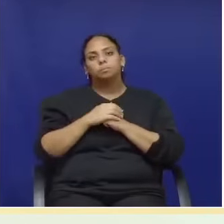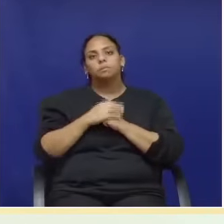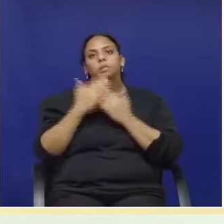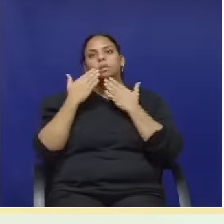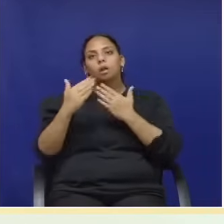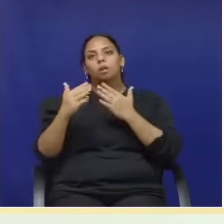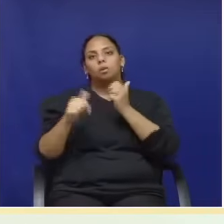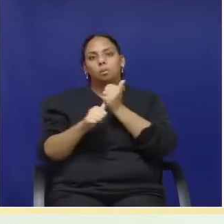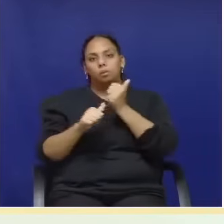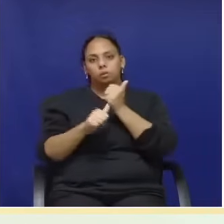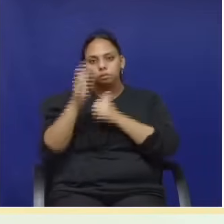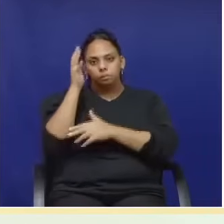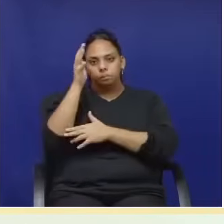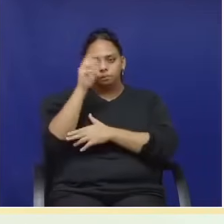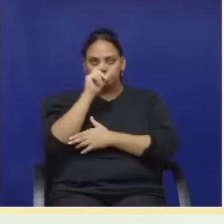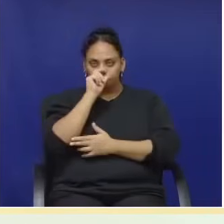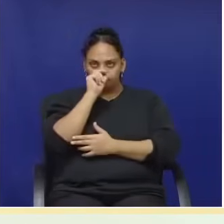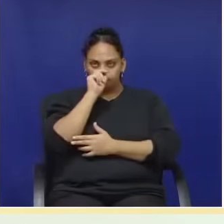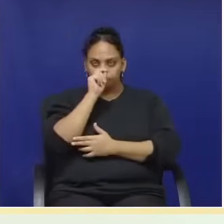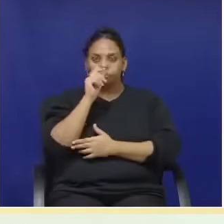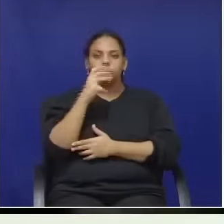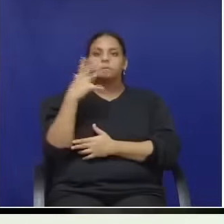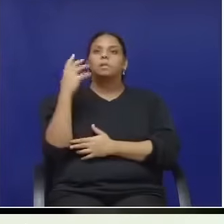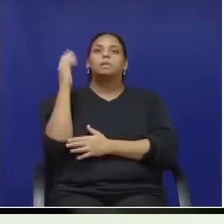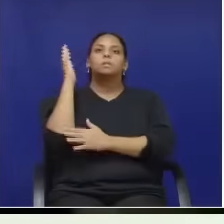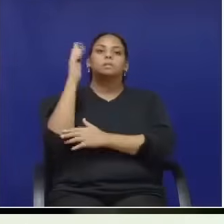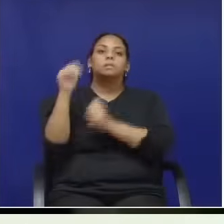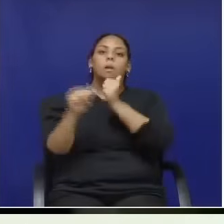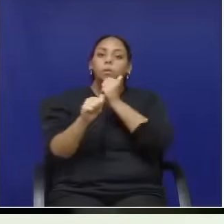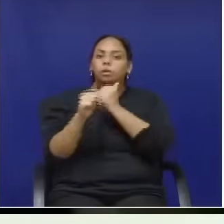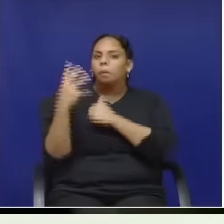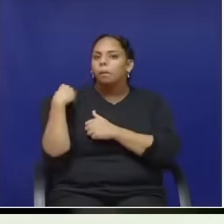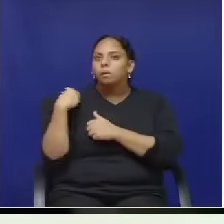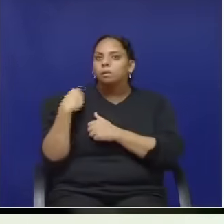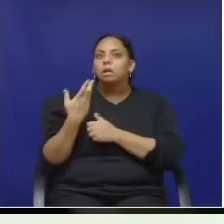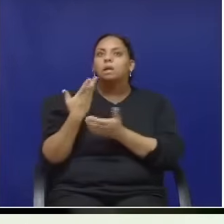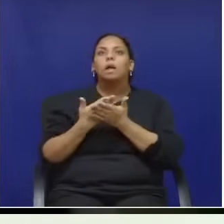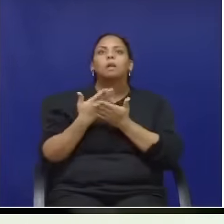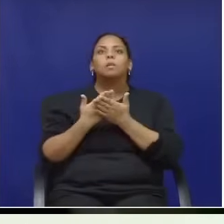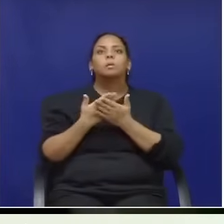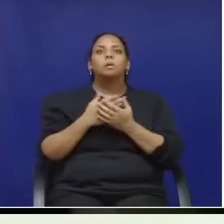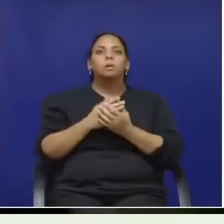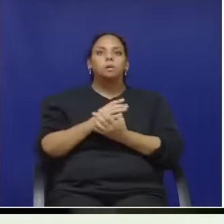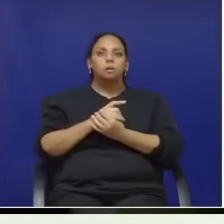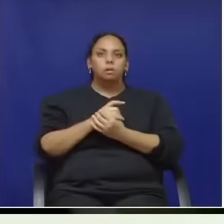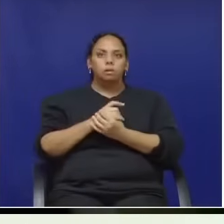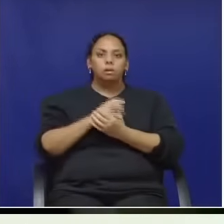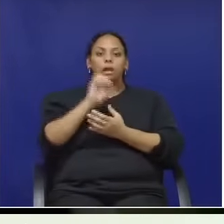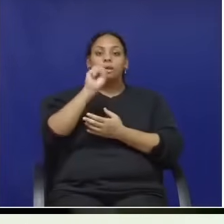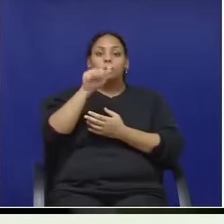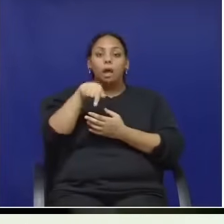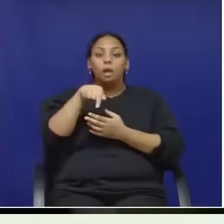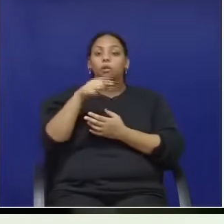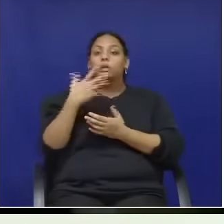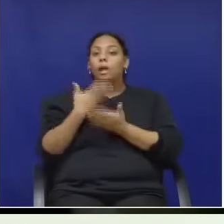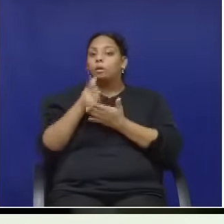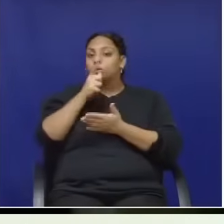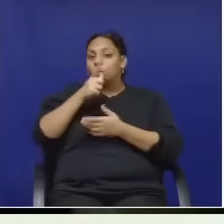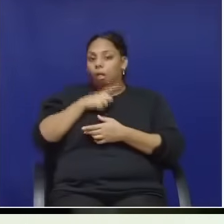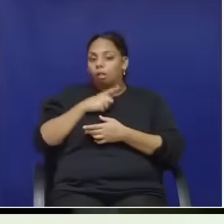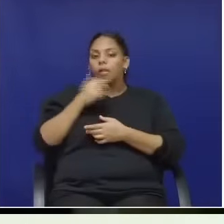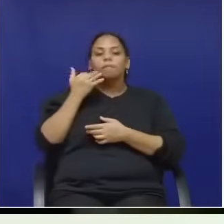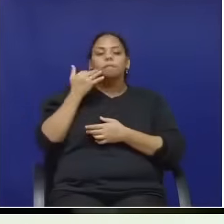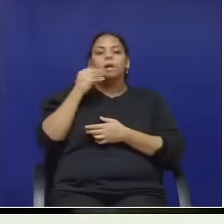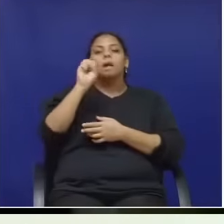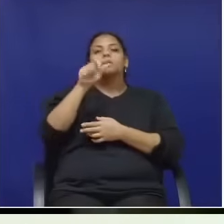Speaker. Deputy Minister, would you kindly expand on whether the SAPS has conducted an